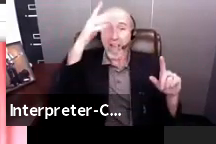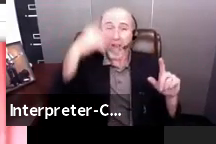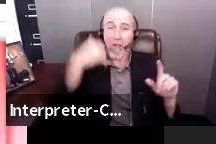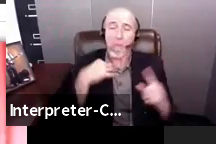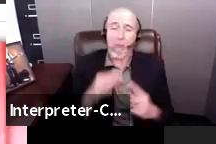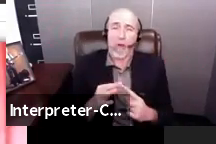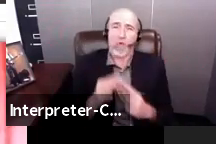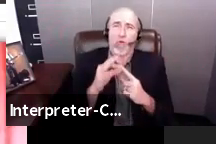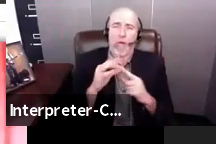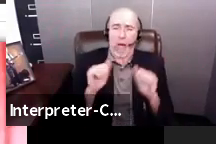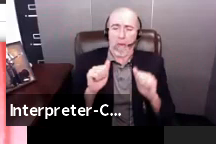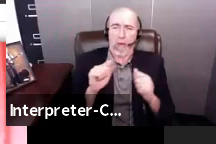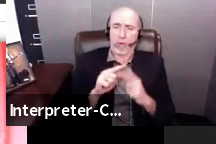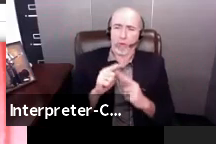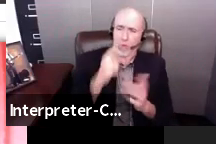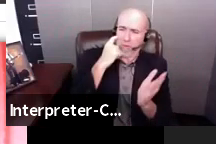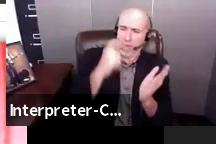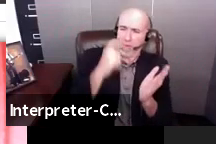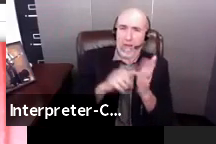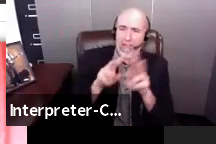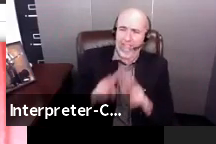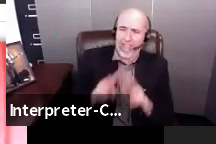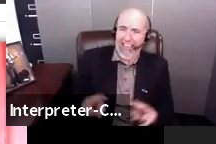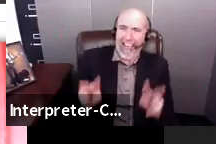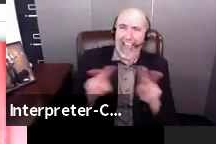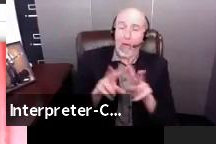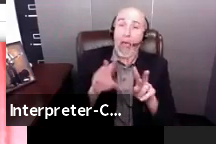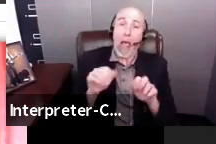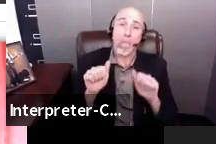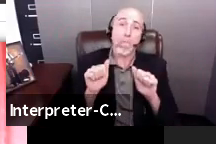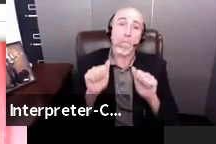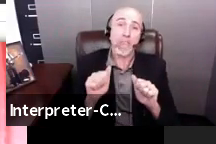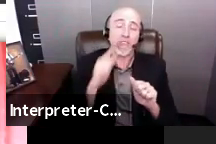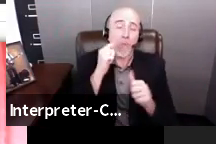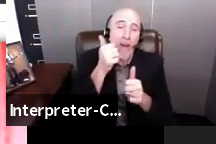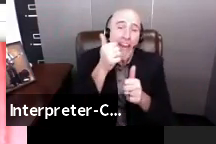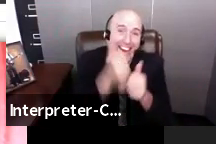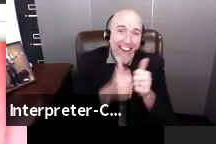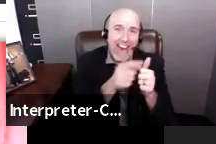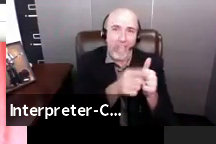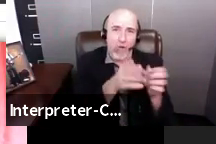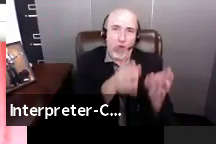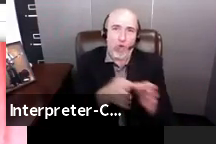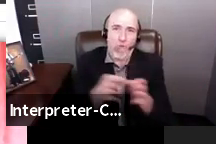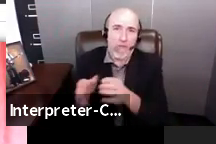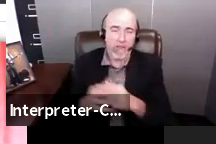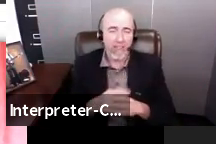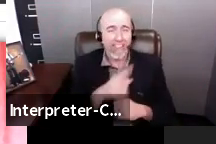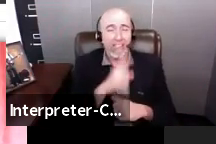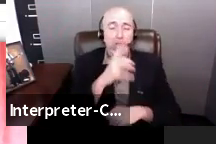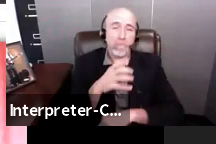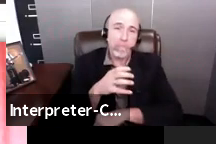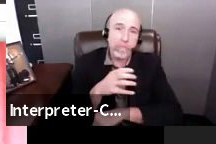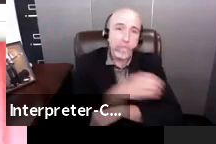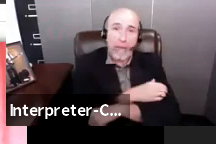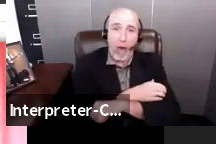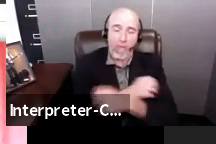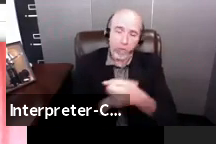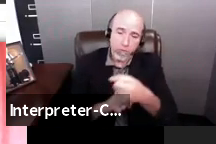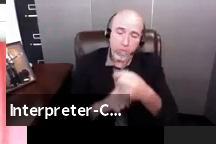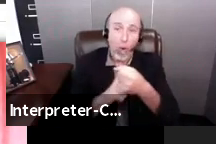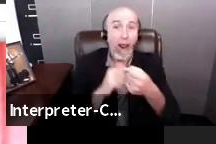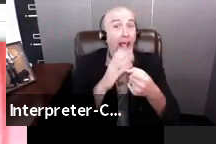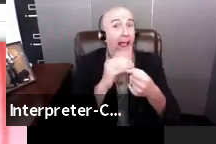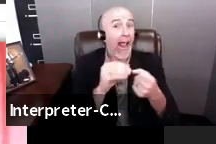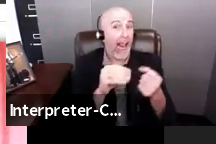see the value and potential in every human being. He was a powerful support and cheerleader in